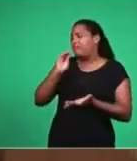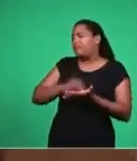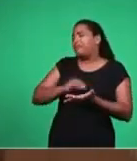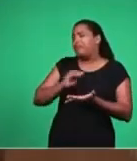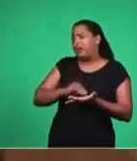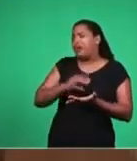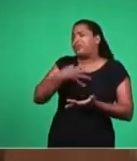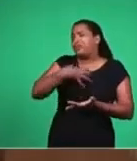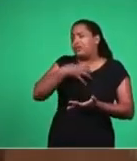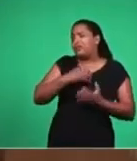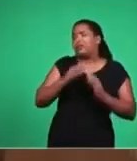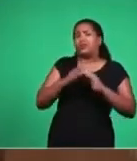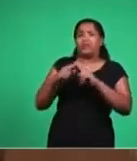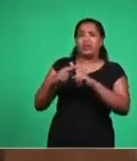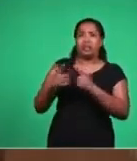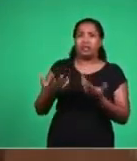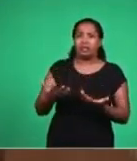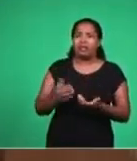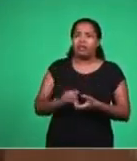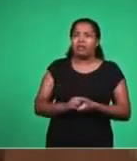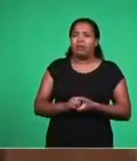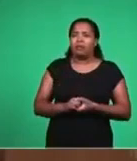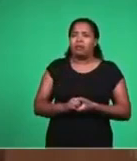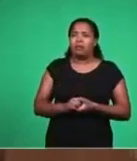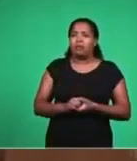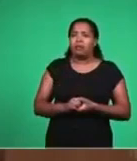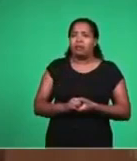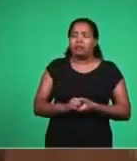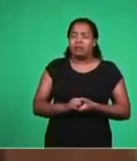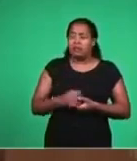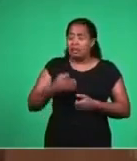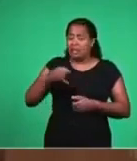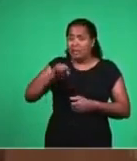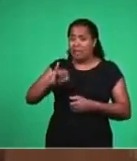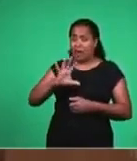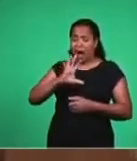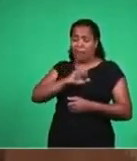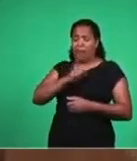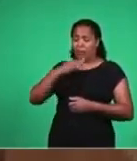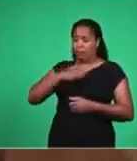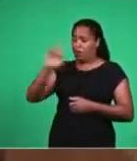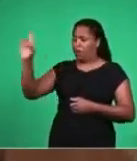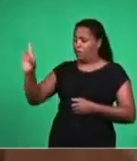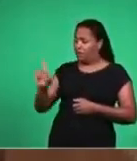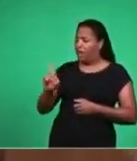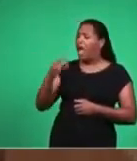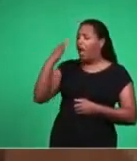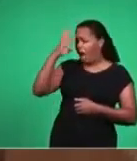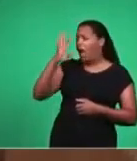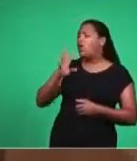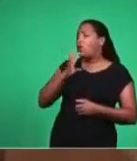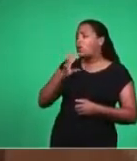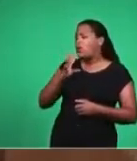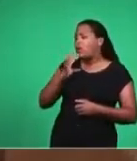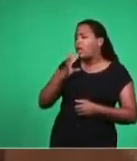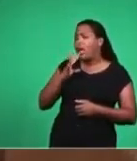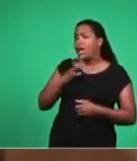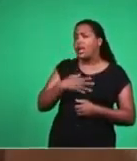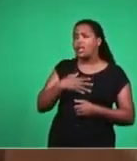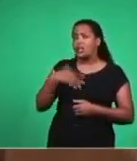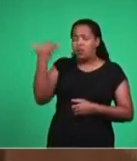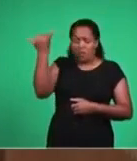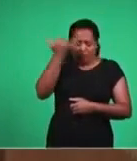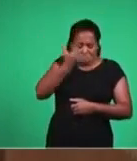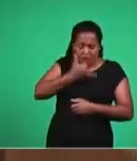it's gonna be released empty. What you say is gonna be empty. So the book Song of Solomon,